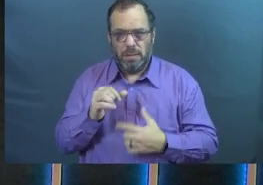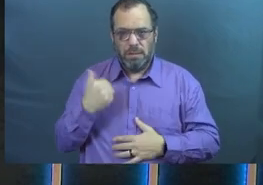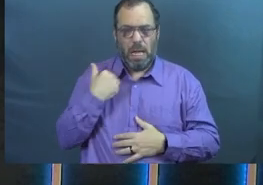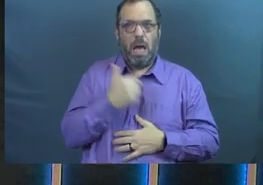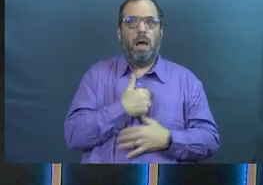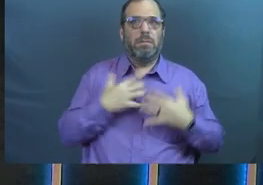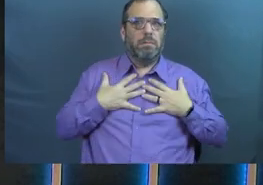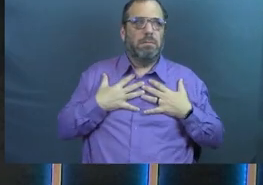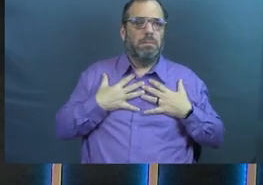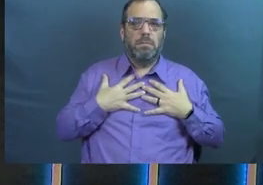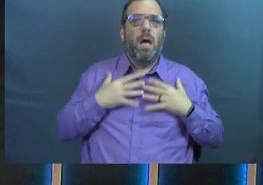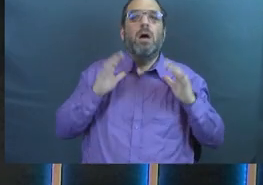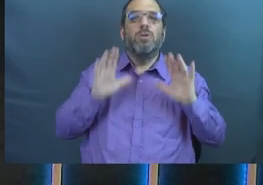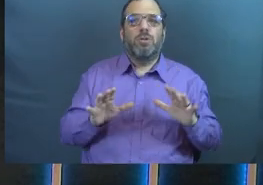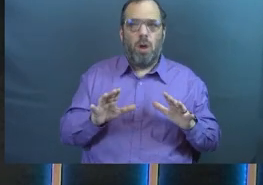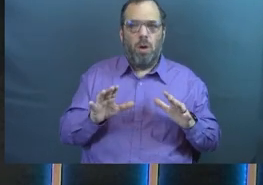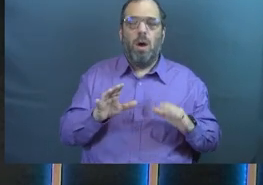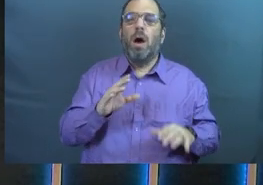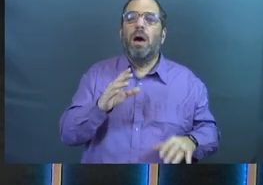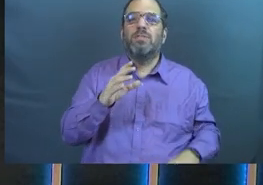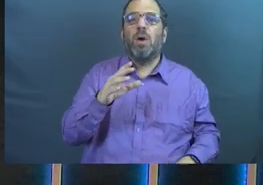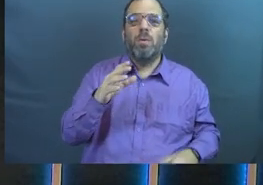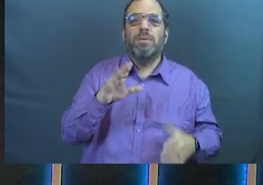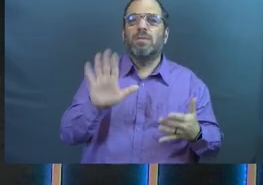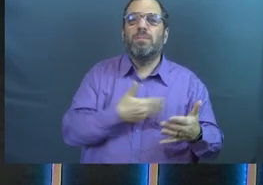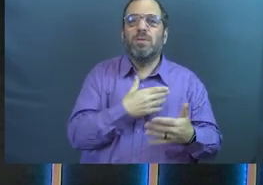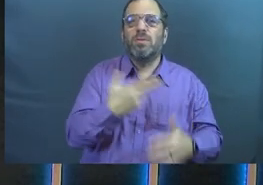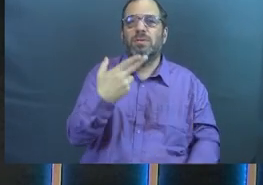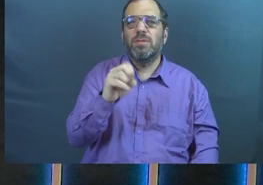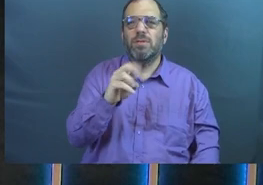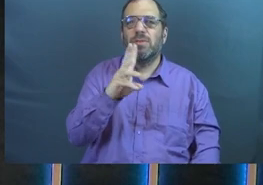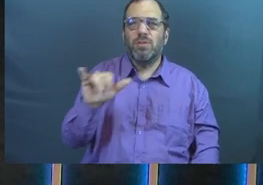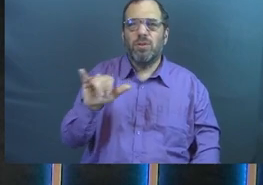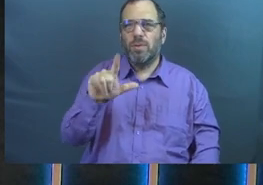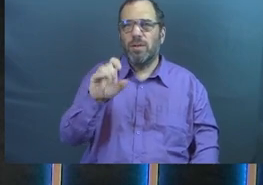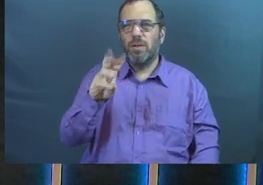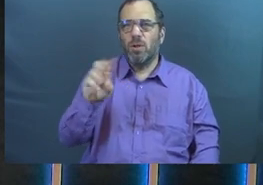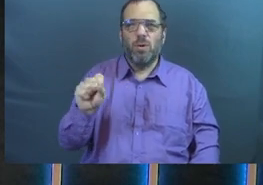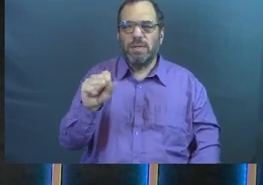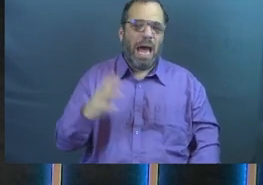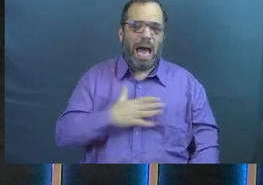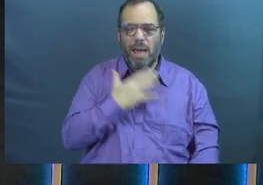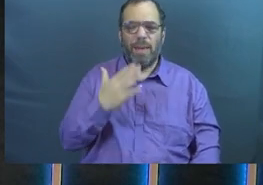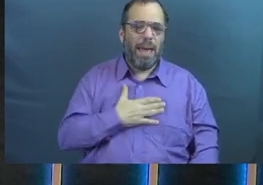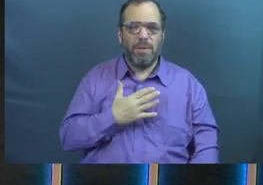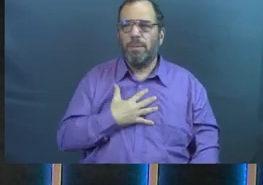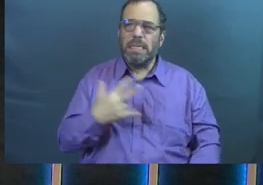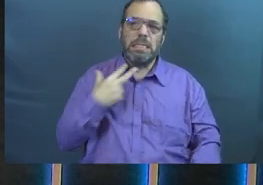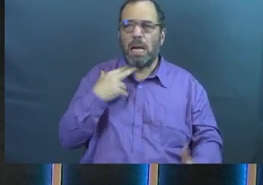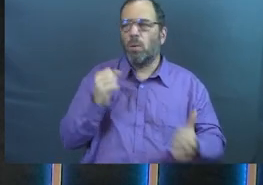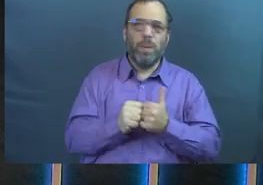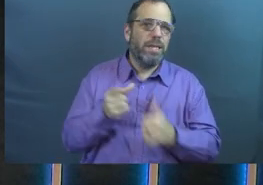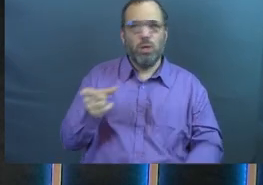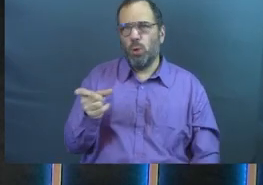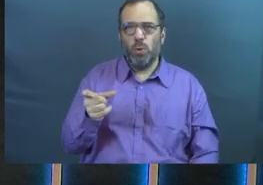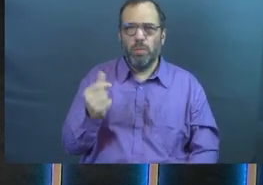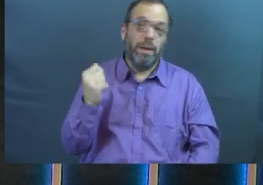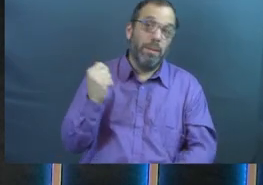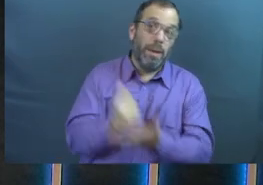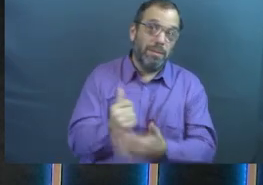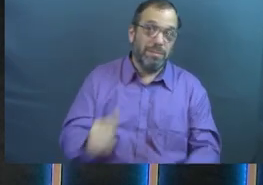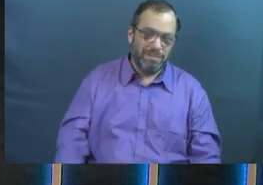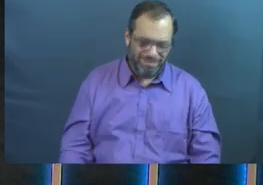us. And so we quoted Huey Lewis in the news. "Yes, it's true. I'm so happy to be stuck with you."